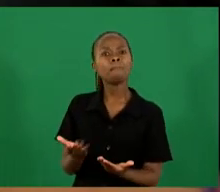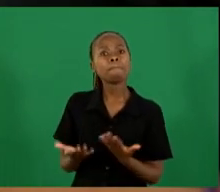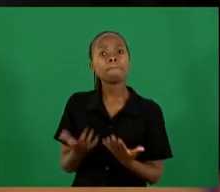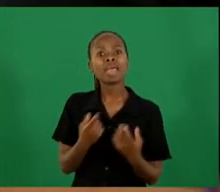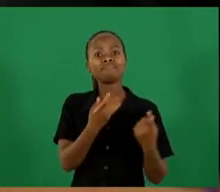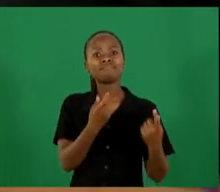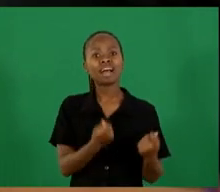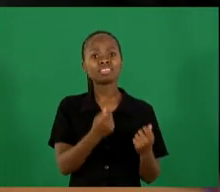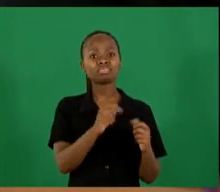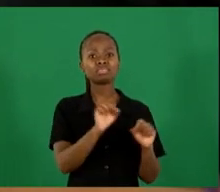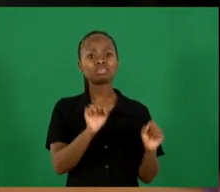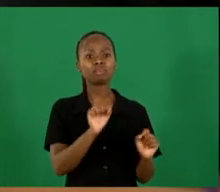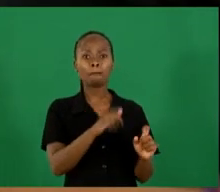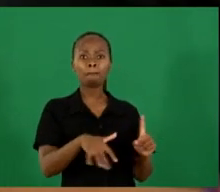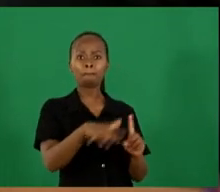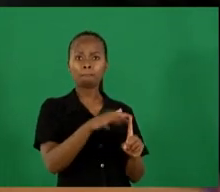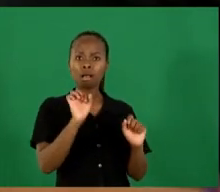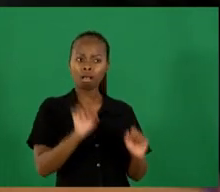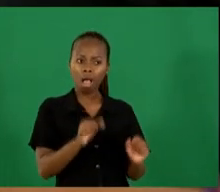to see their effect?